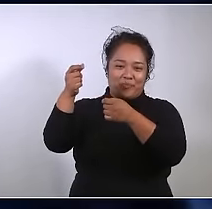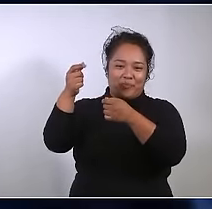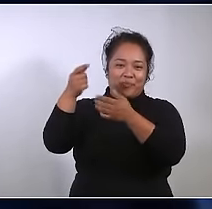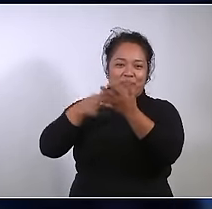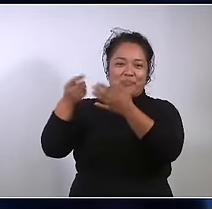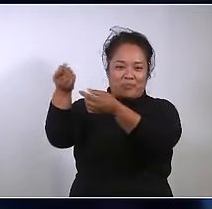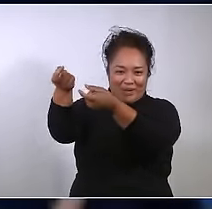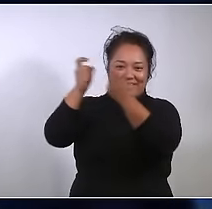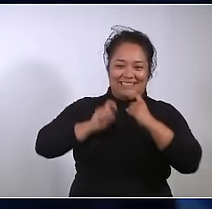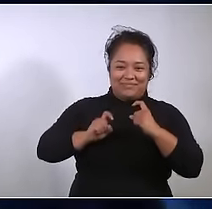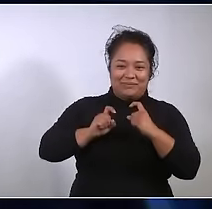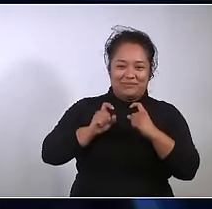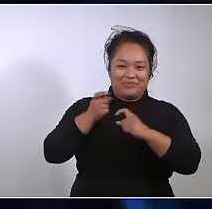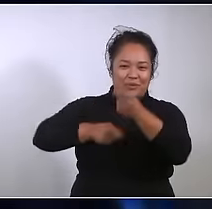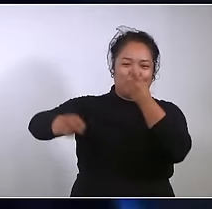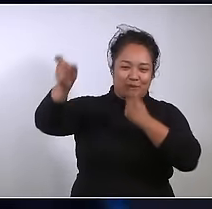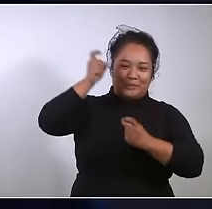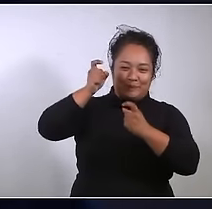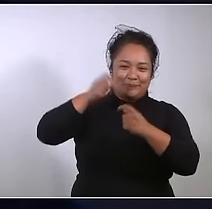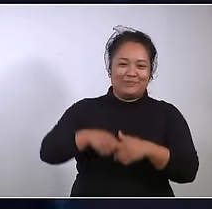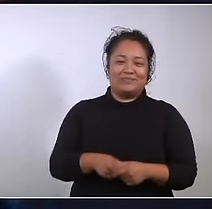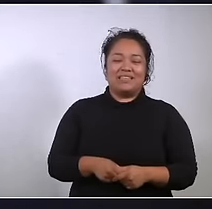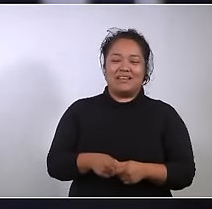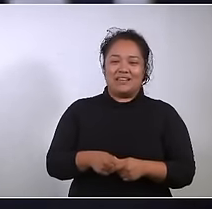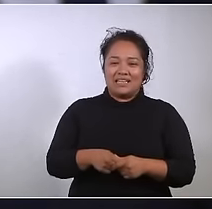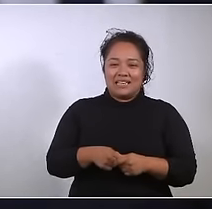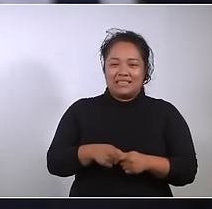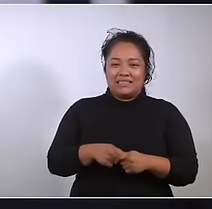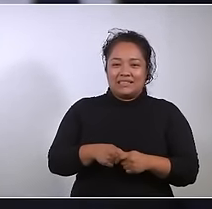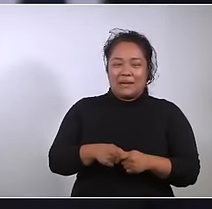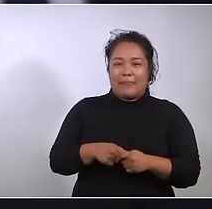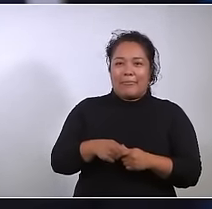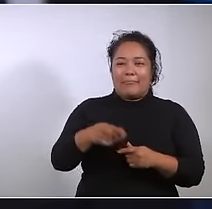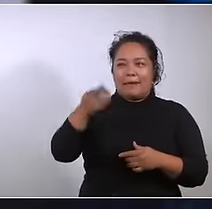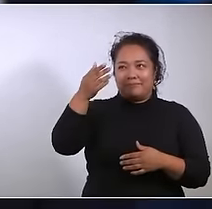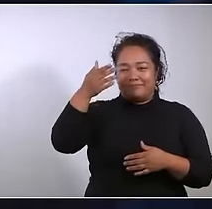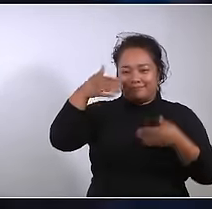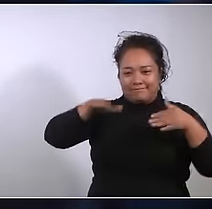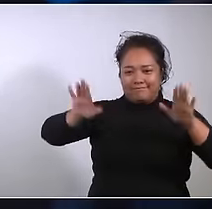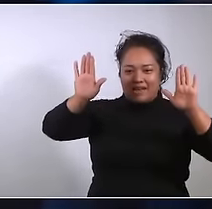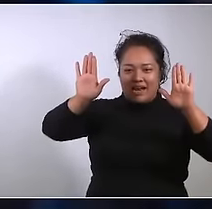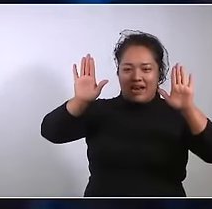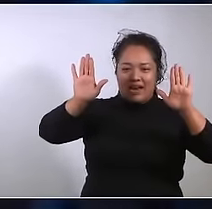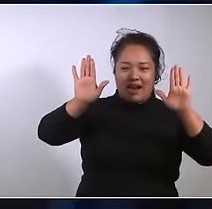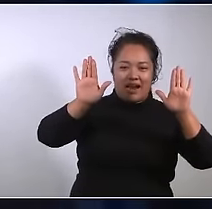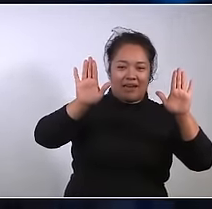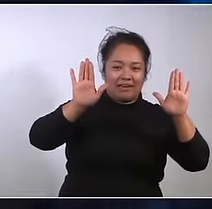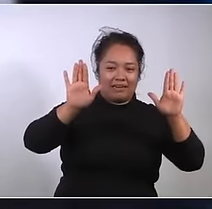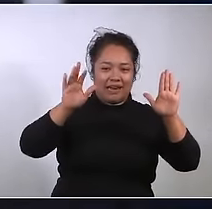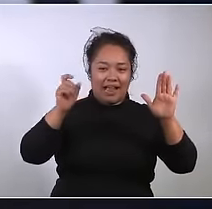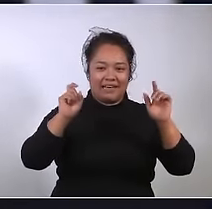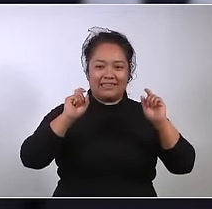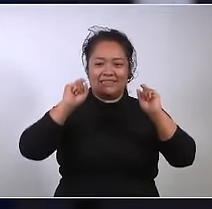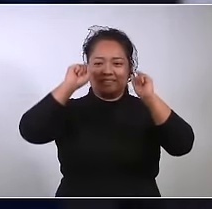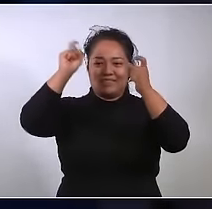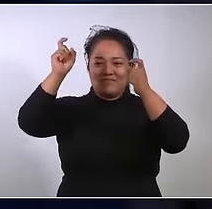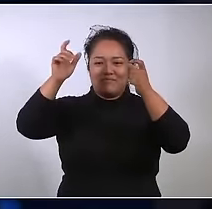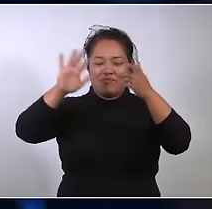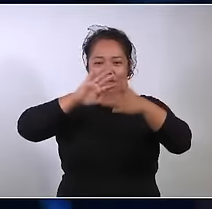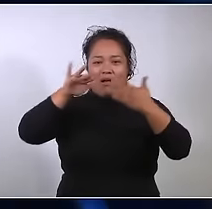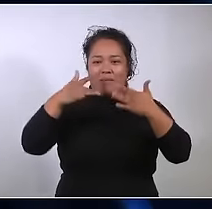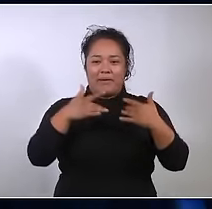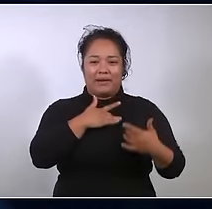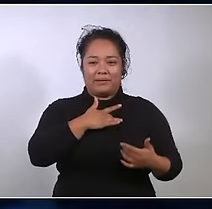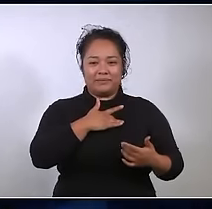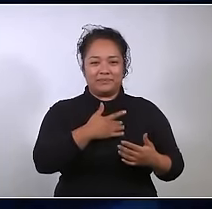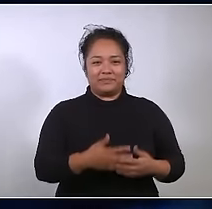lo que él nos ha dado a nosotros. Right there, lift up your hand and say, God, ahí donde están, levante sus manos, I'm going to give with all my heart. Voy a dar